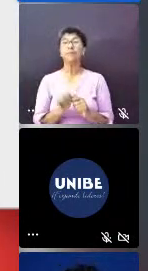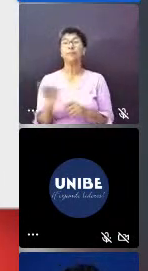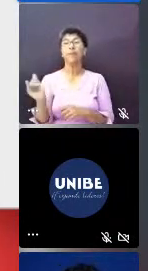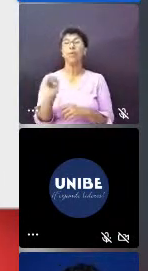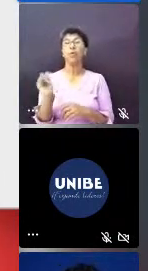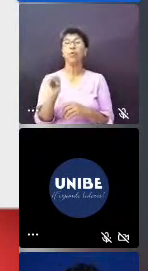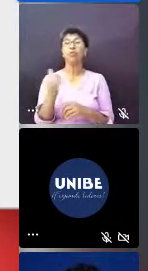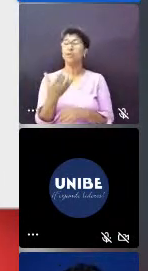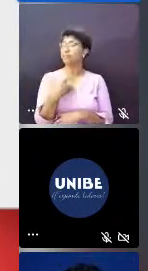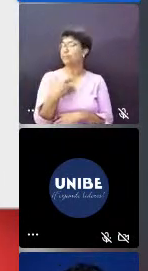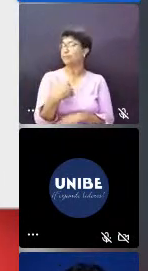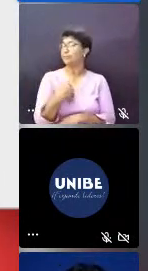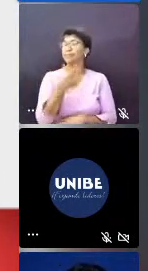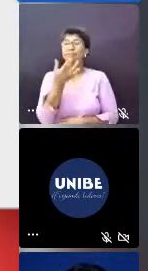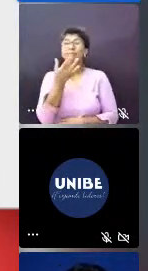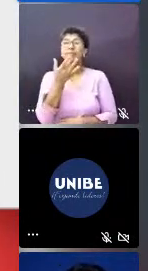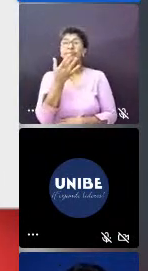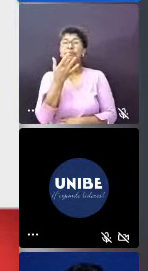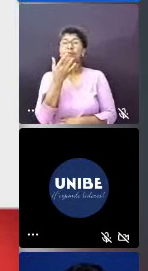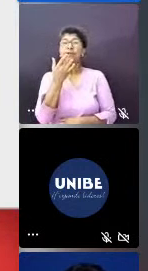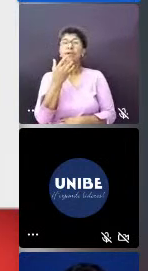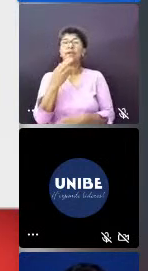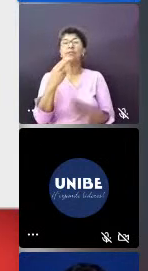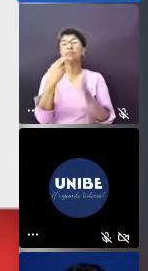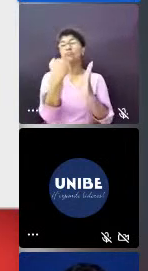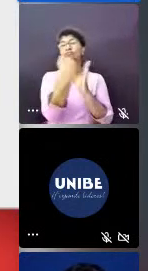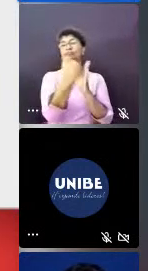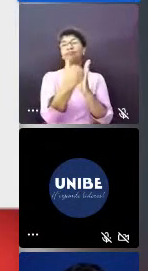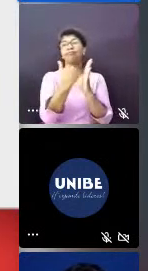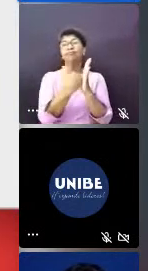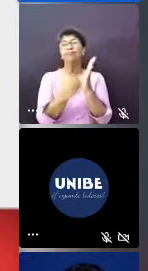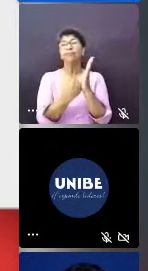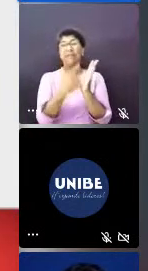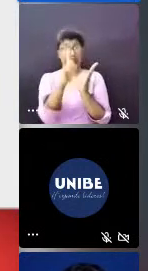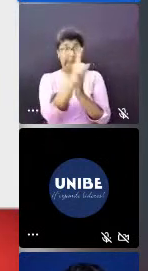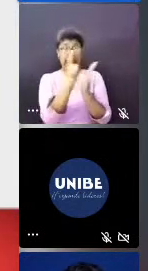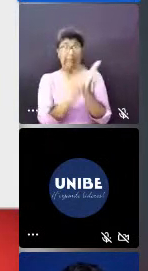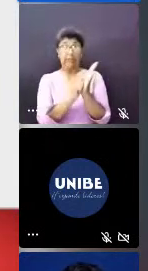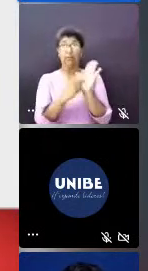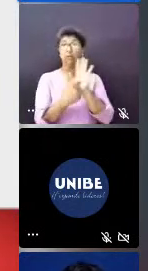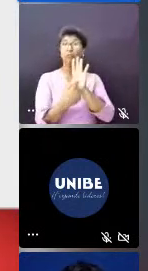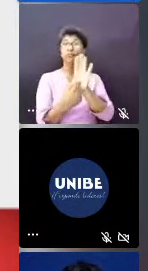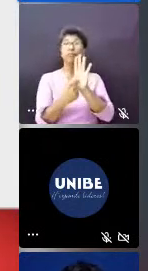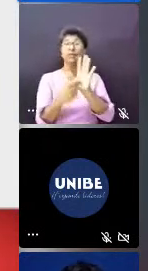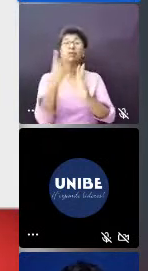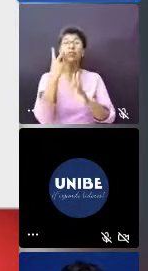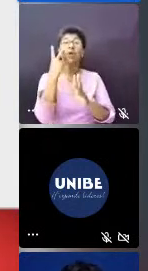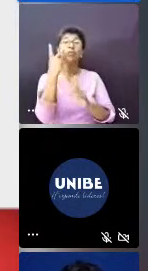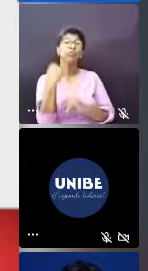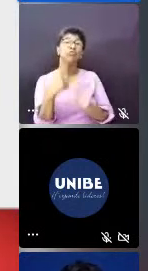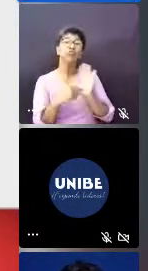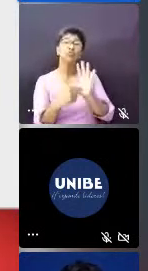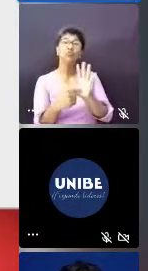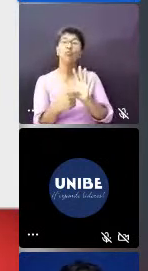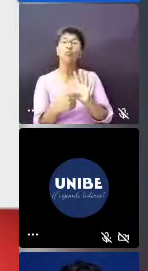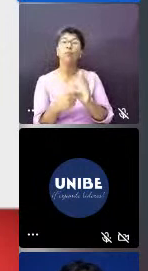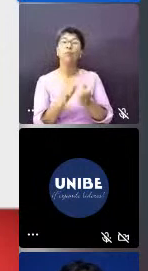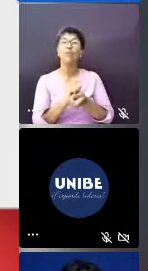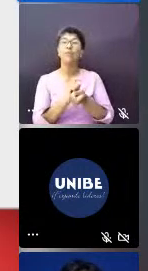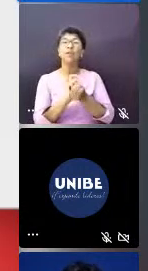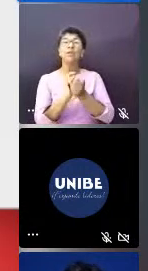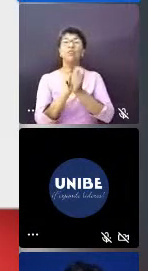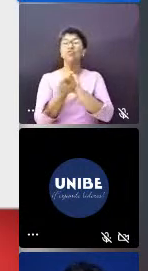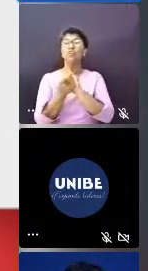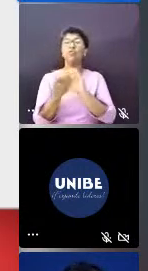I prepared a number of little videos for you to watch after this presentation. And one of them pertains to a